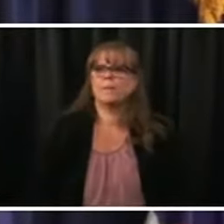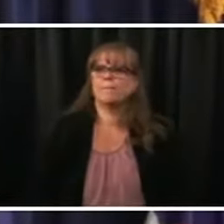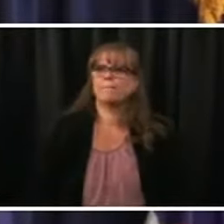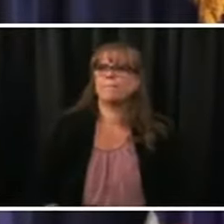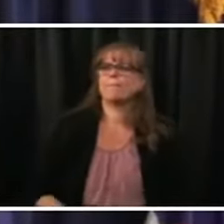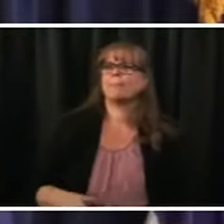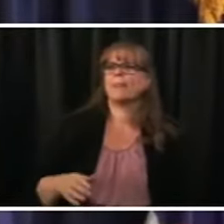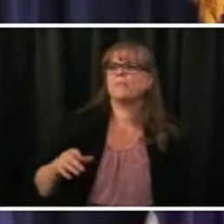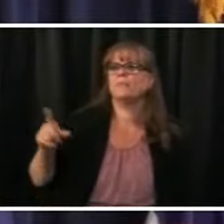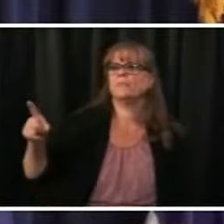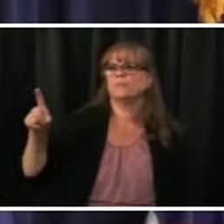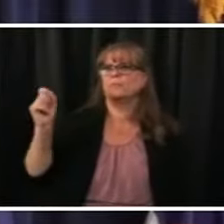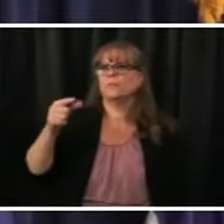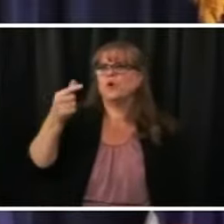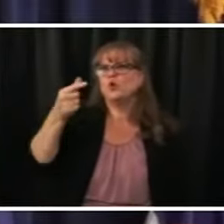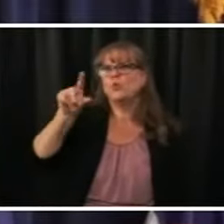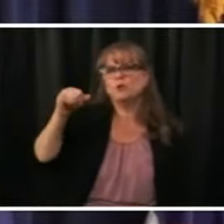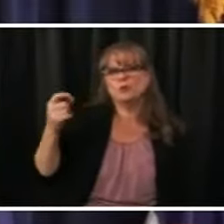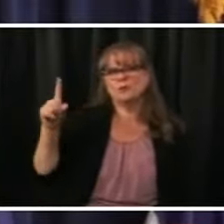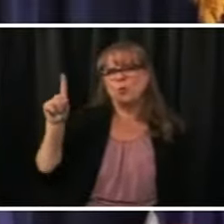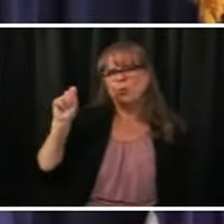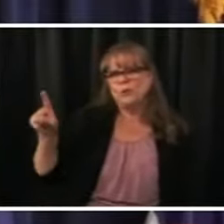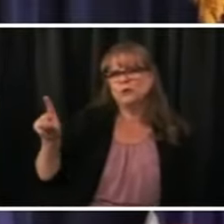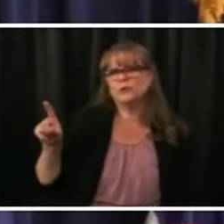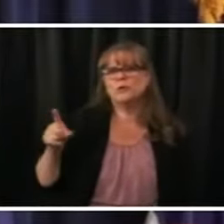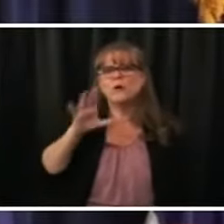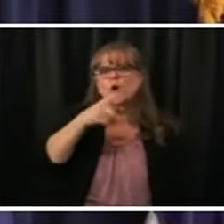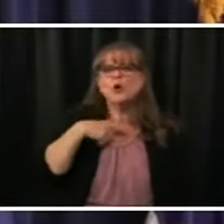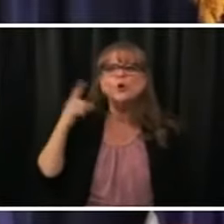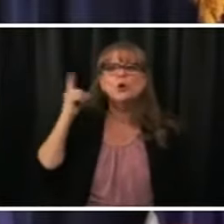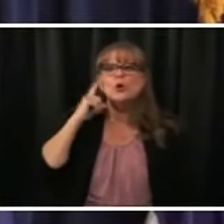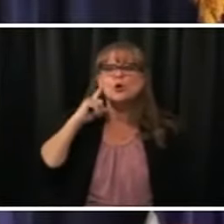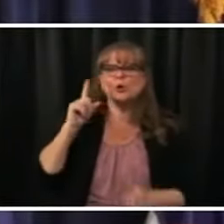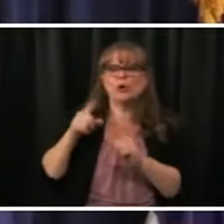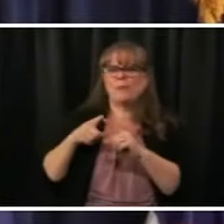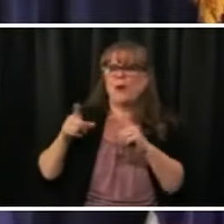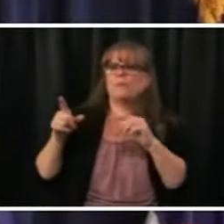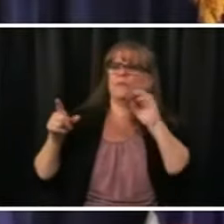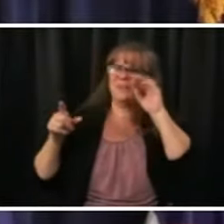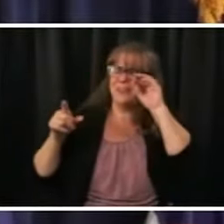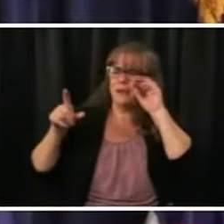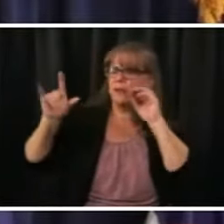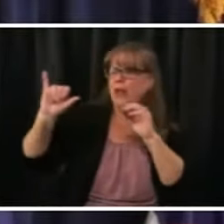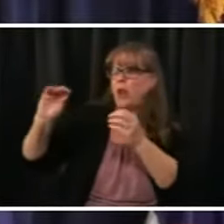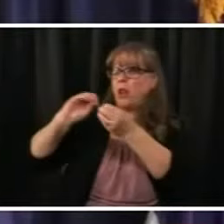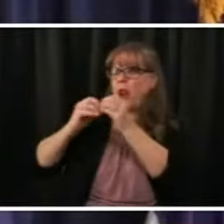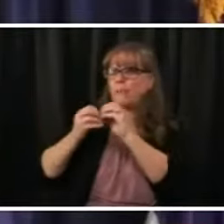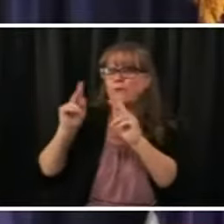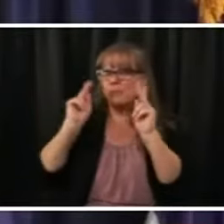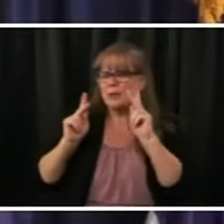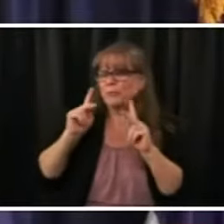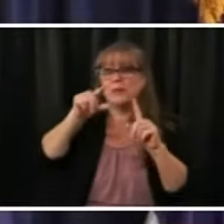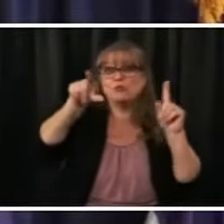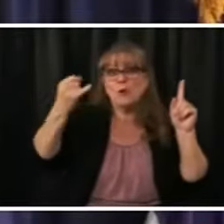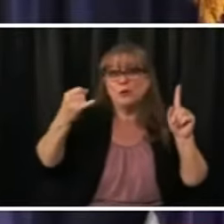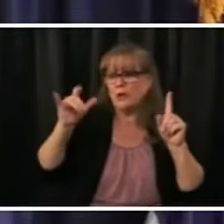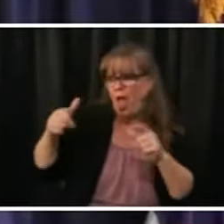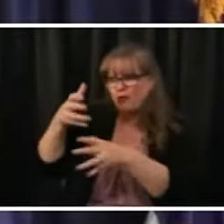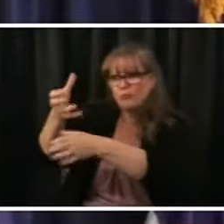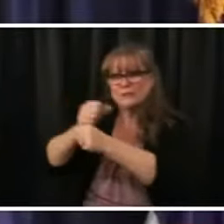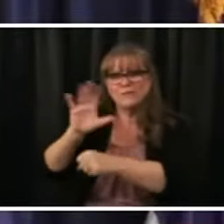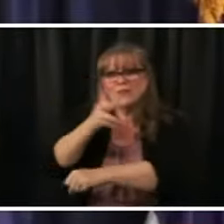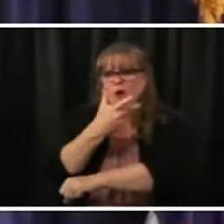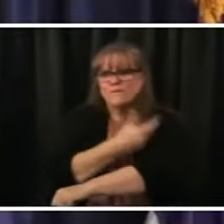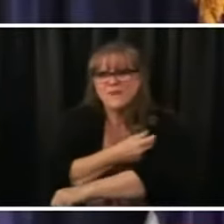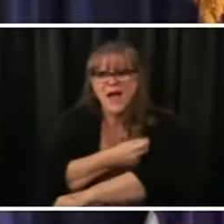public health people out here in the hinterlands, not just about the number of doses they're not getting, but in the process that they're having to